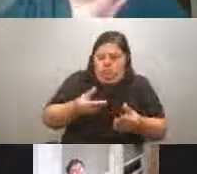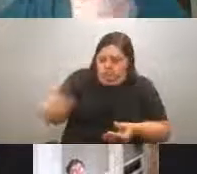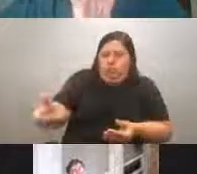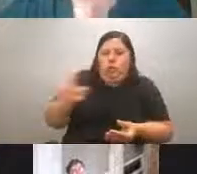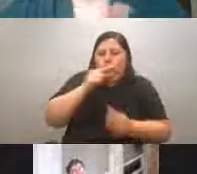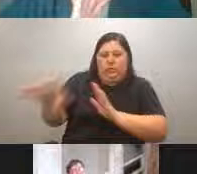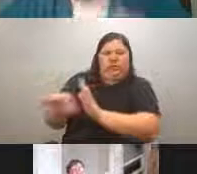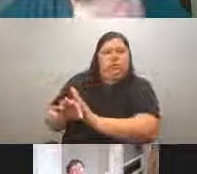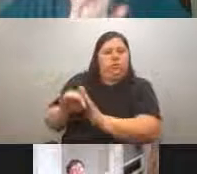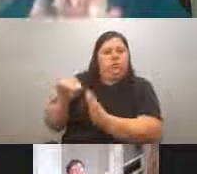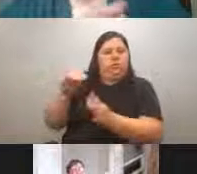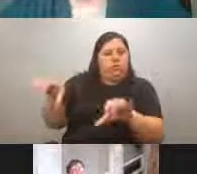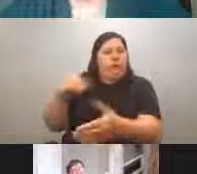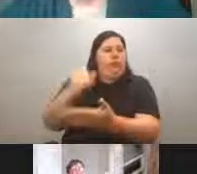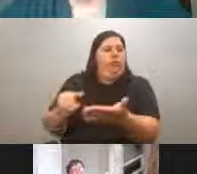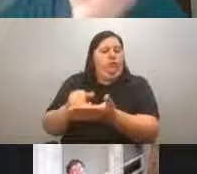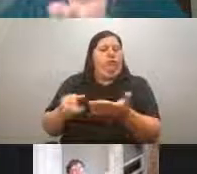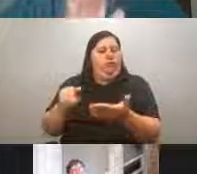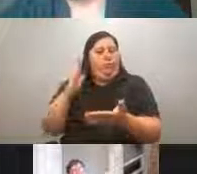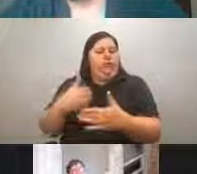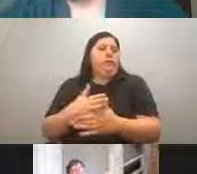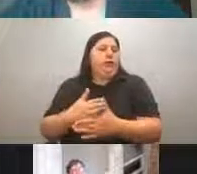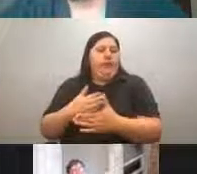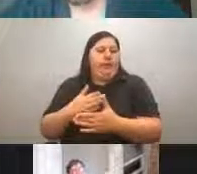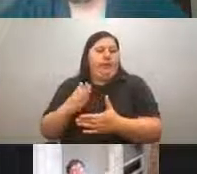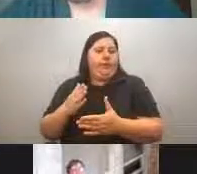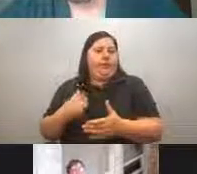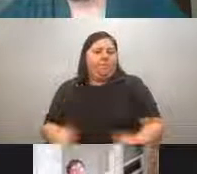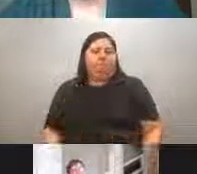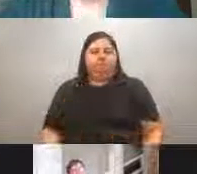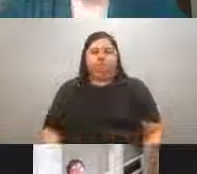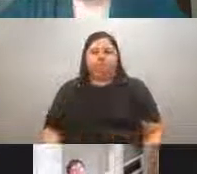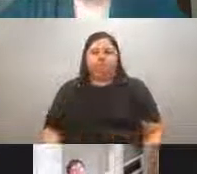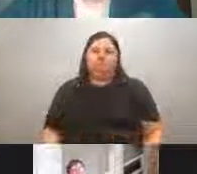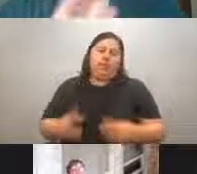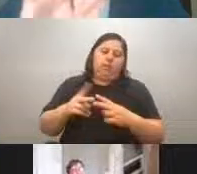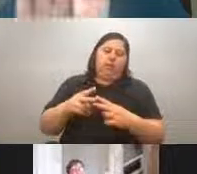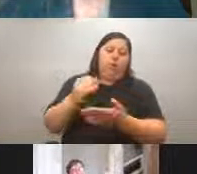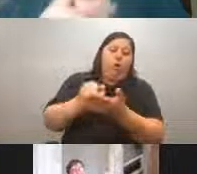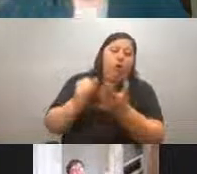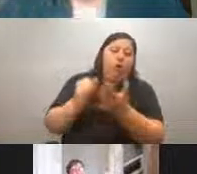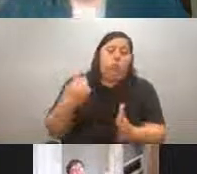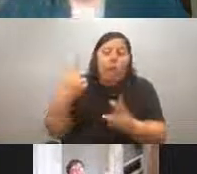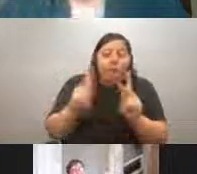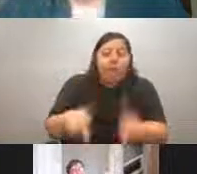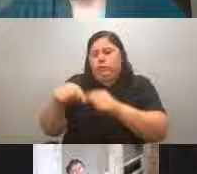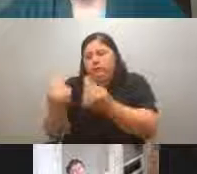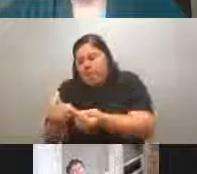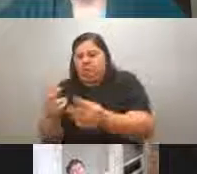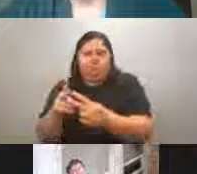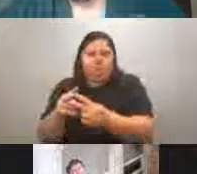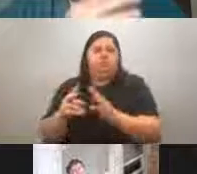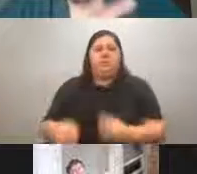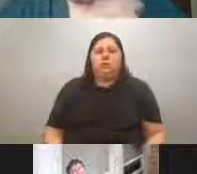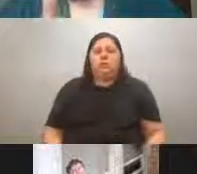So that, yeah, those are things that will be available to the selected artist or artist team. I think another thing that's really important